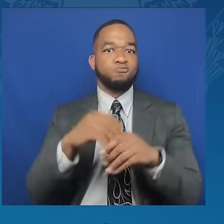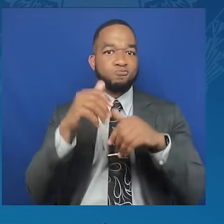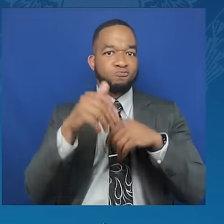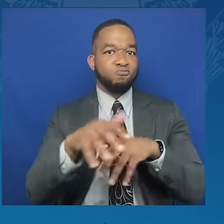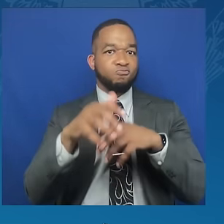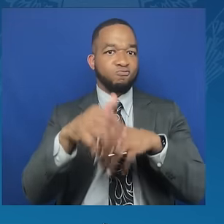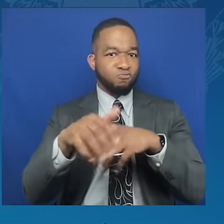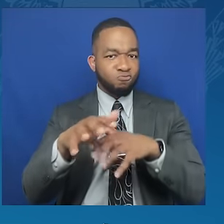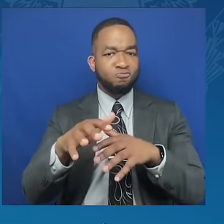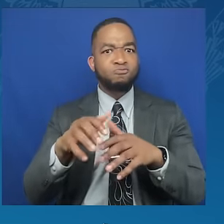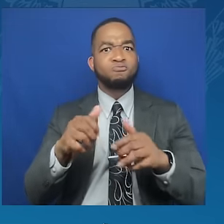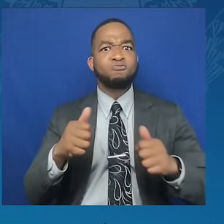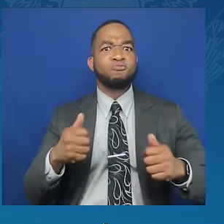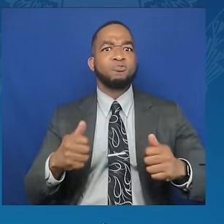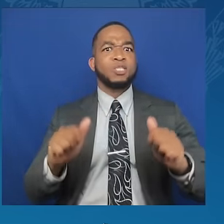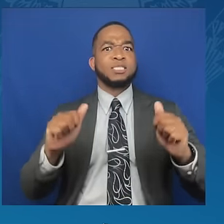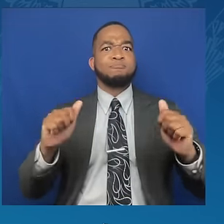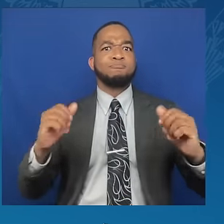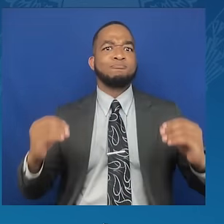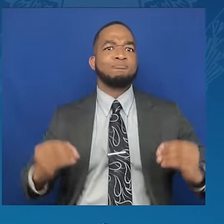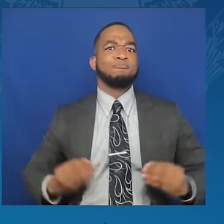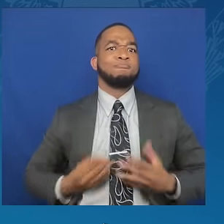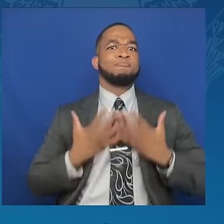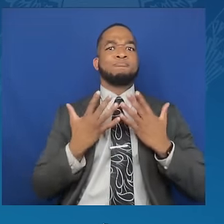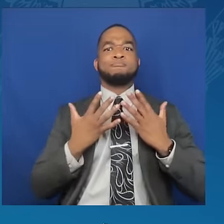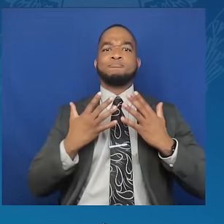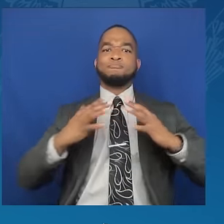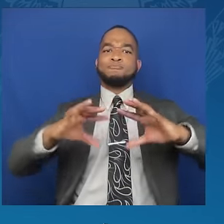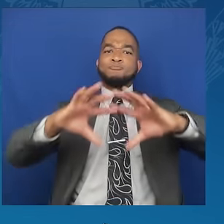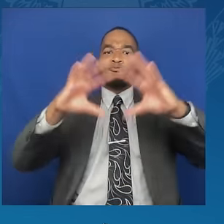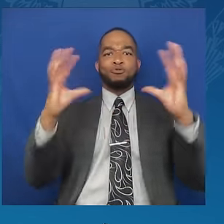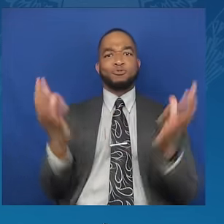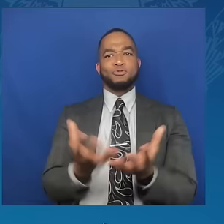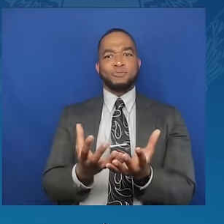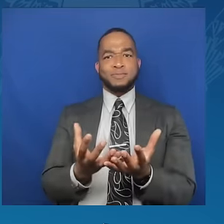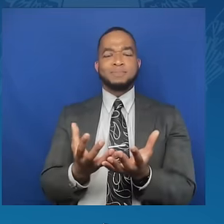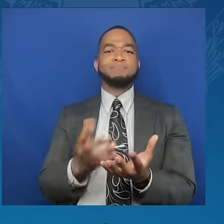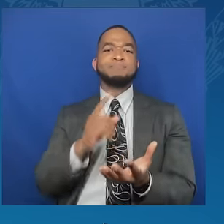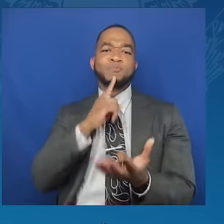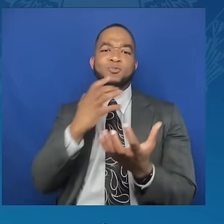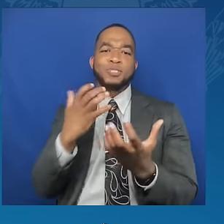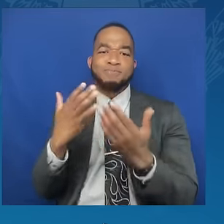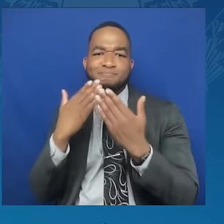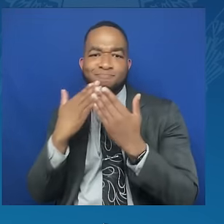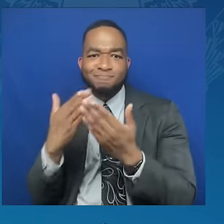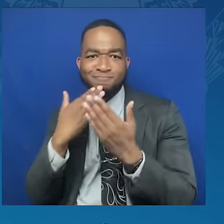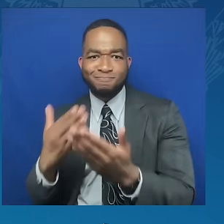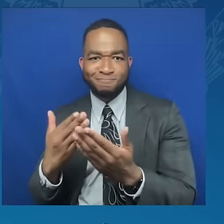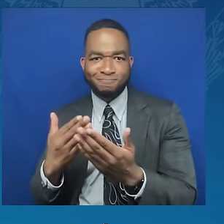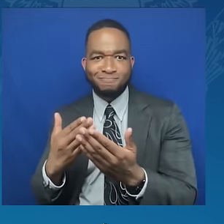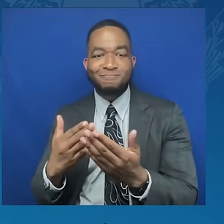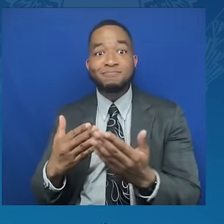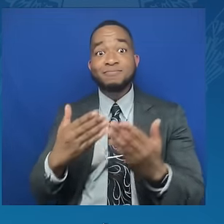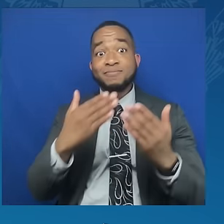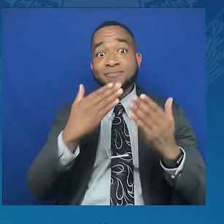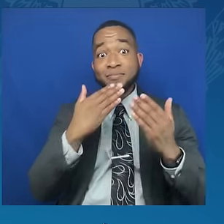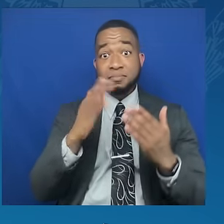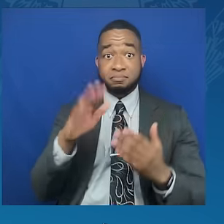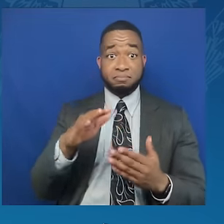my gratitude. But please do not mistake a thank you as an adequate show of